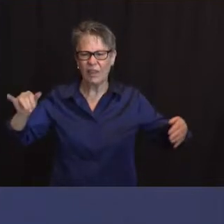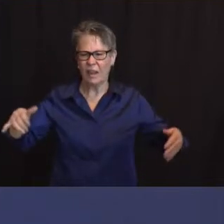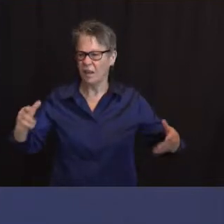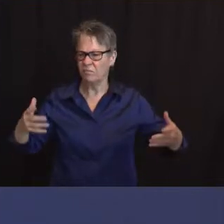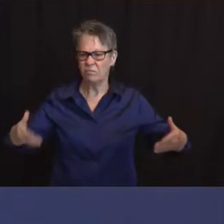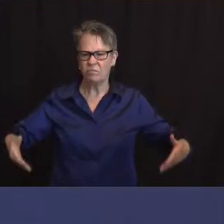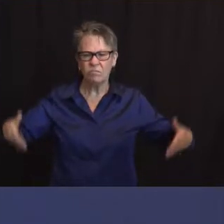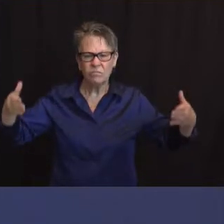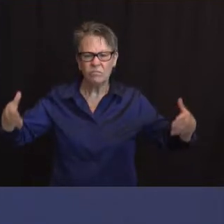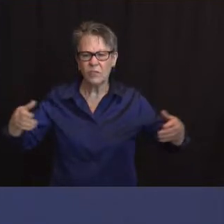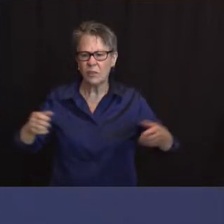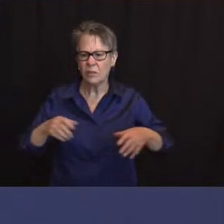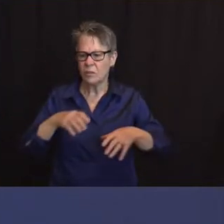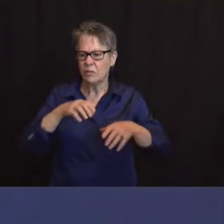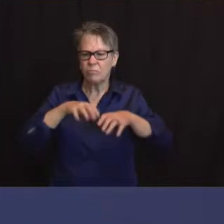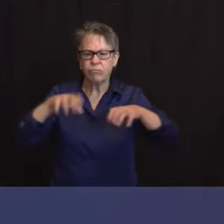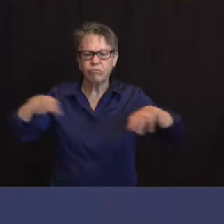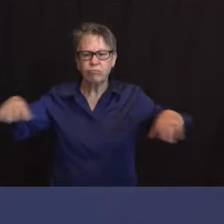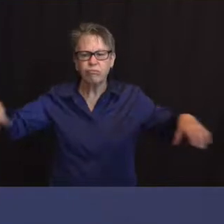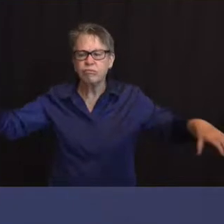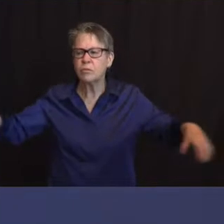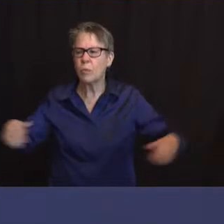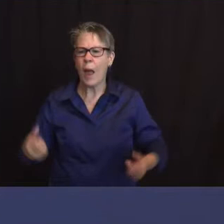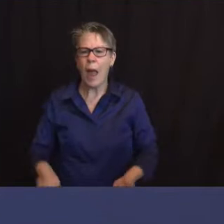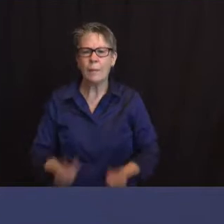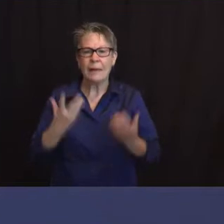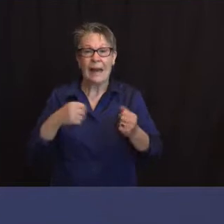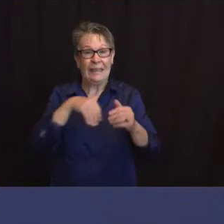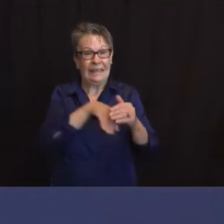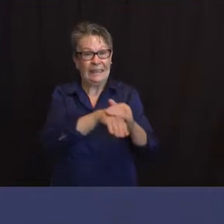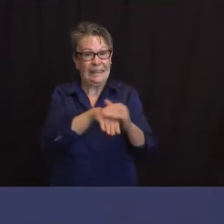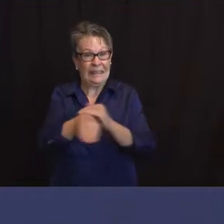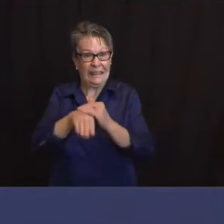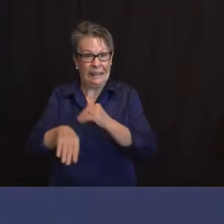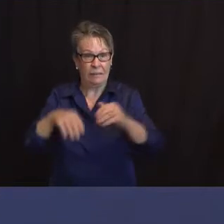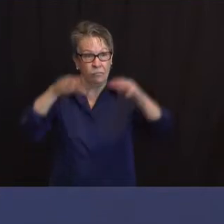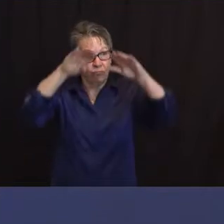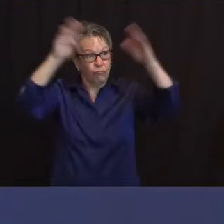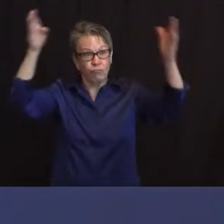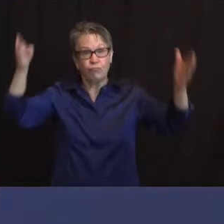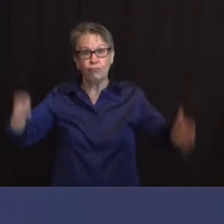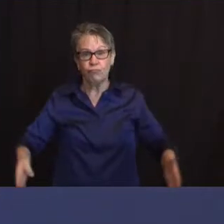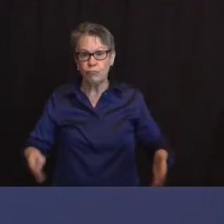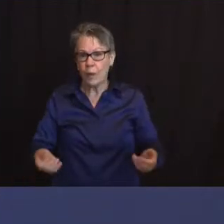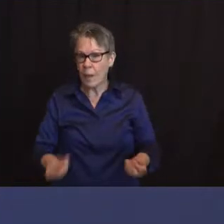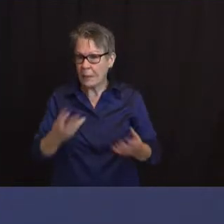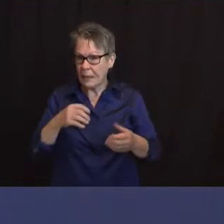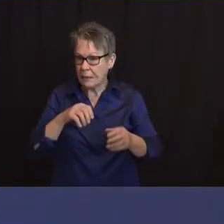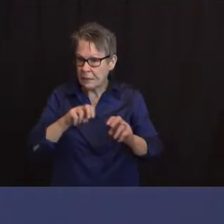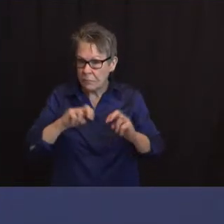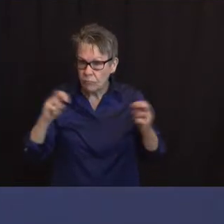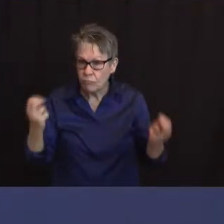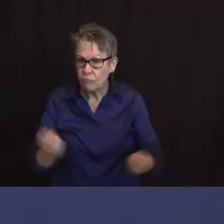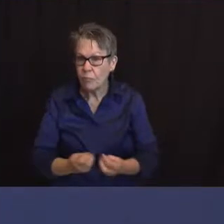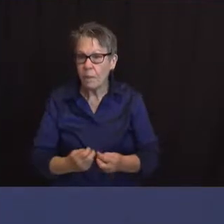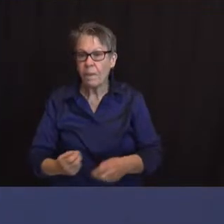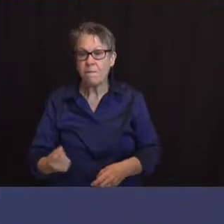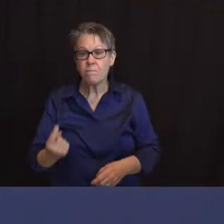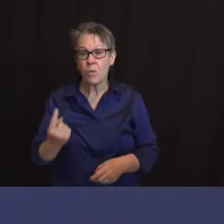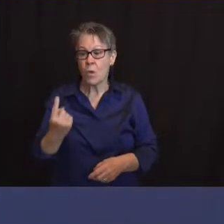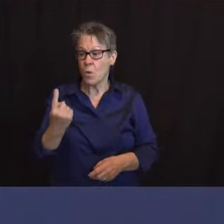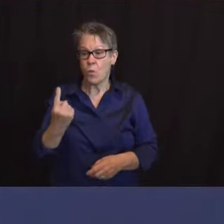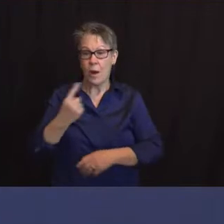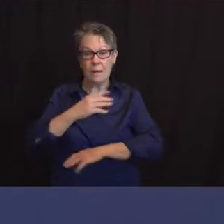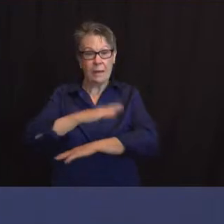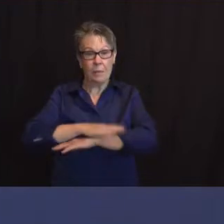one table outside that was truly outside, it was ours. And so the fact of the matter is, a month from now, maybe even a couple